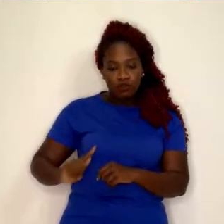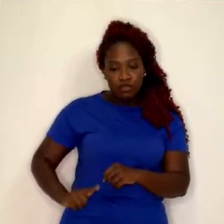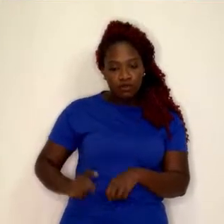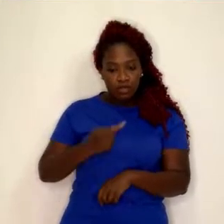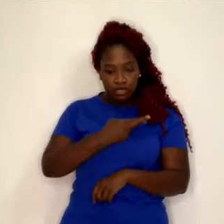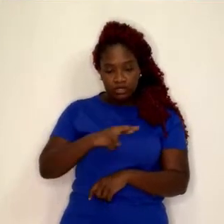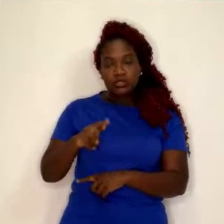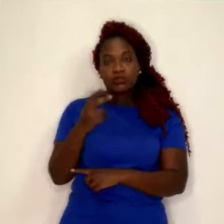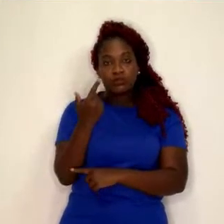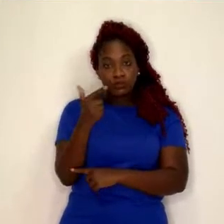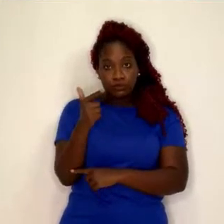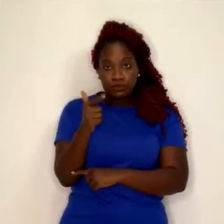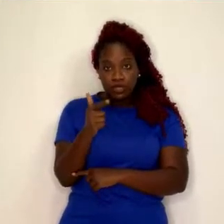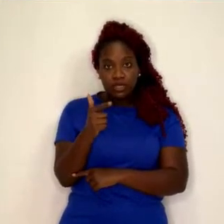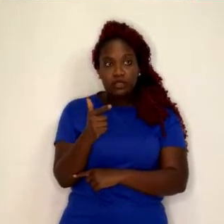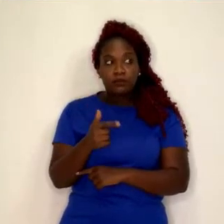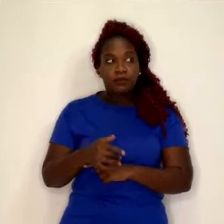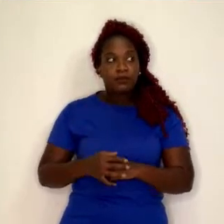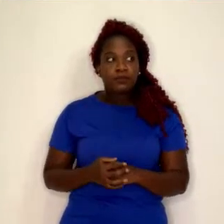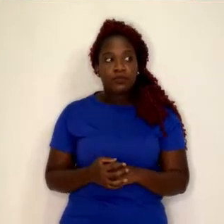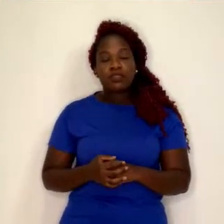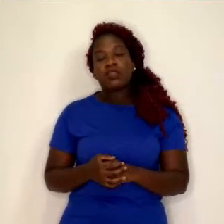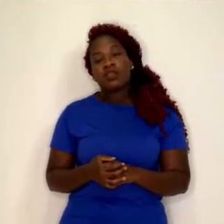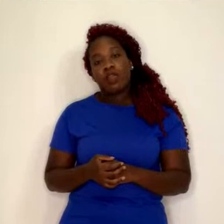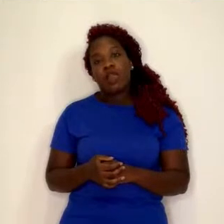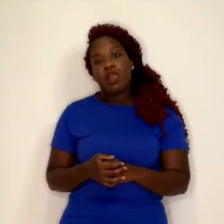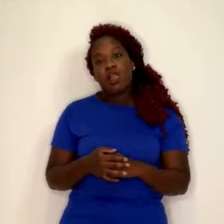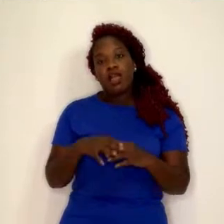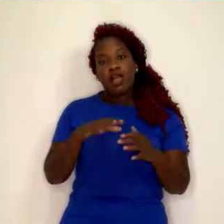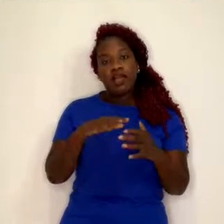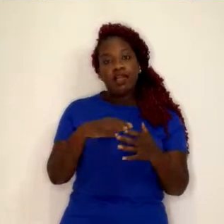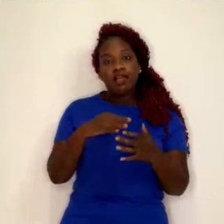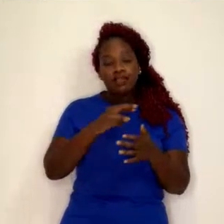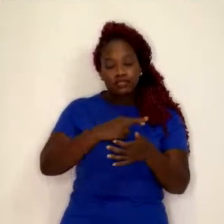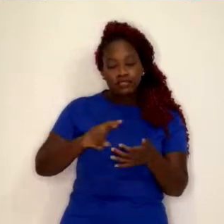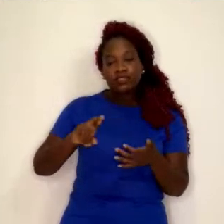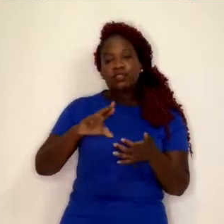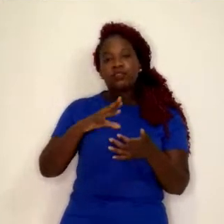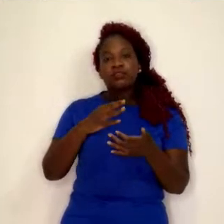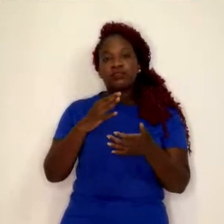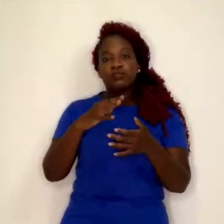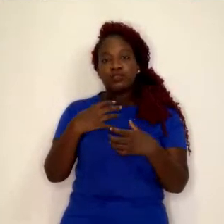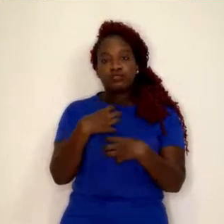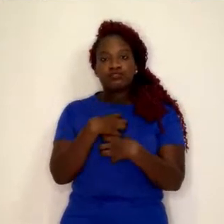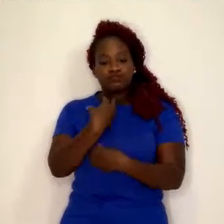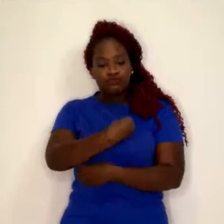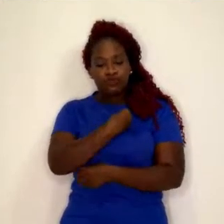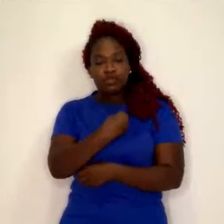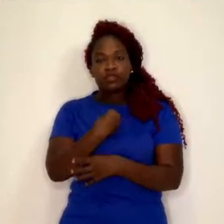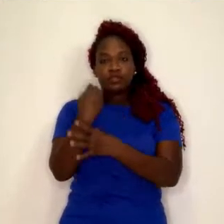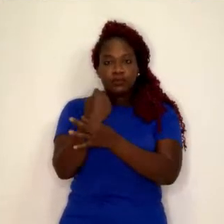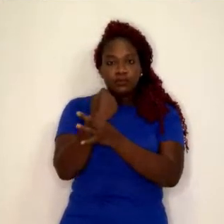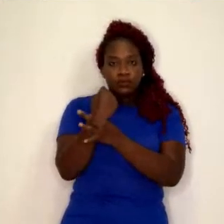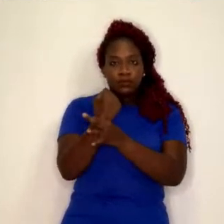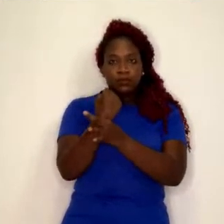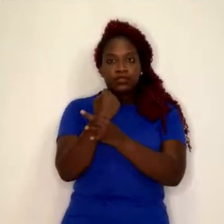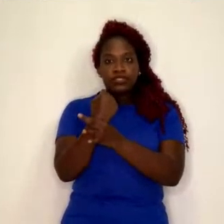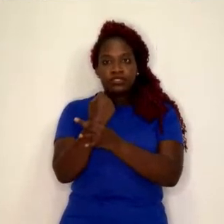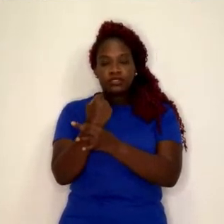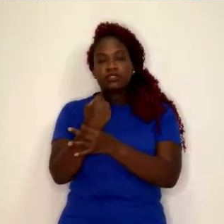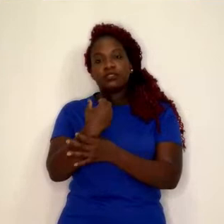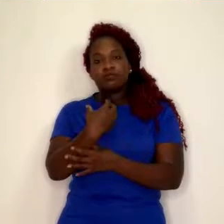the state that embraces all religions or belief systems and all forms of life